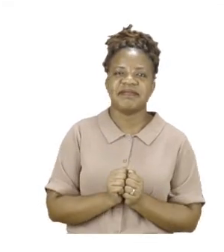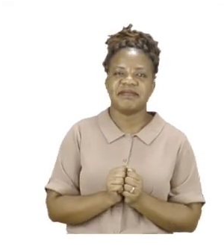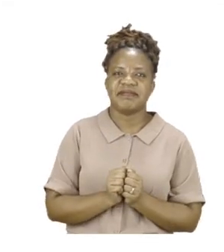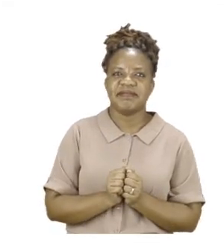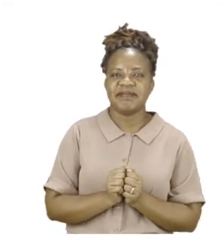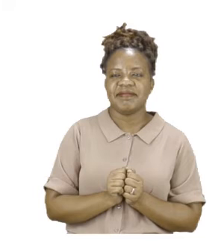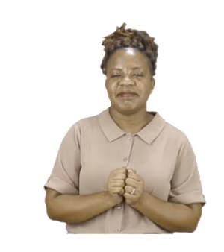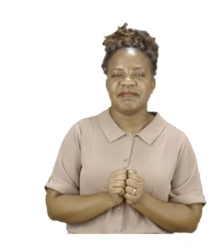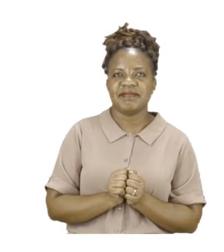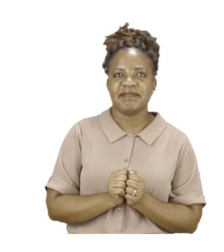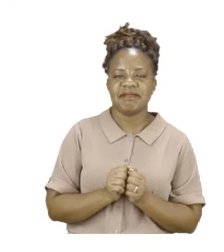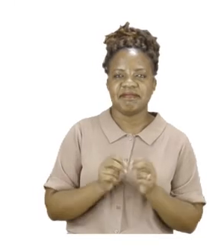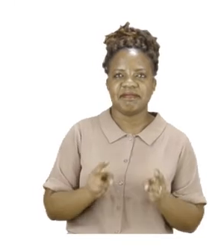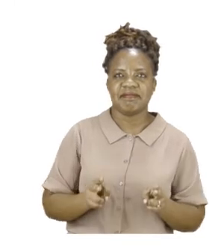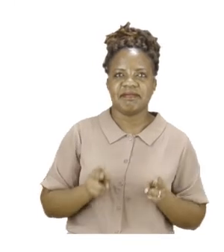trains.